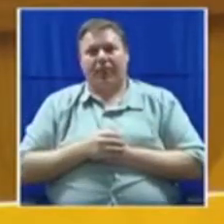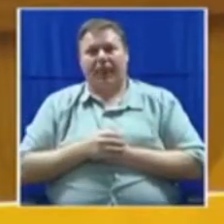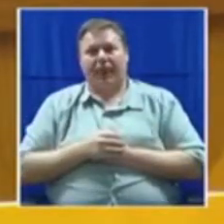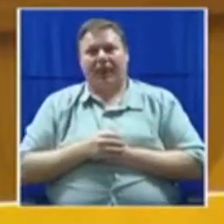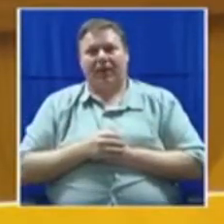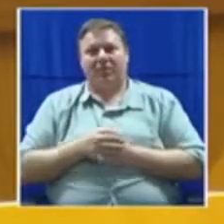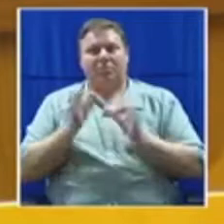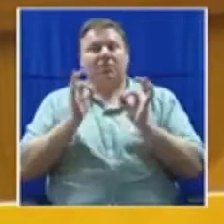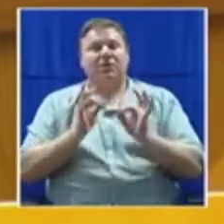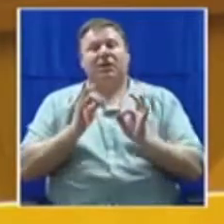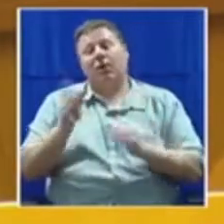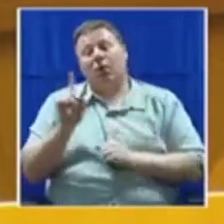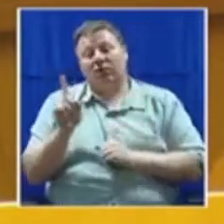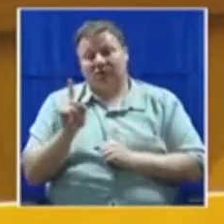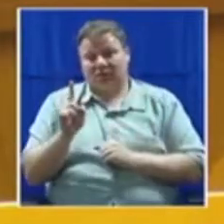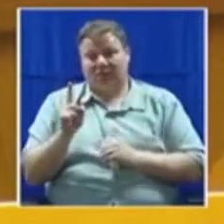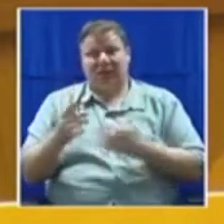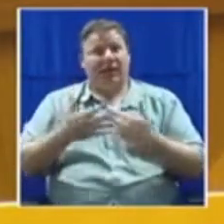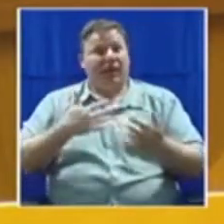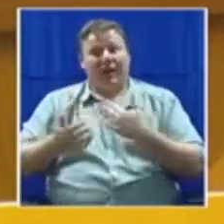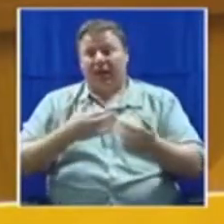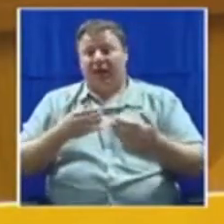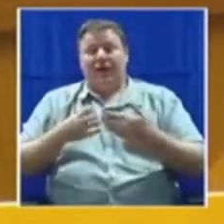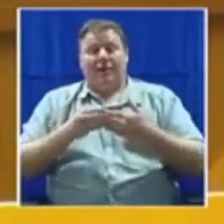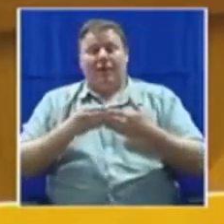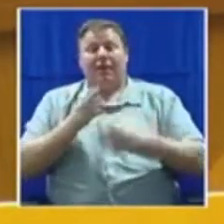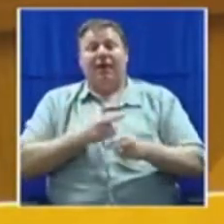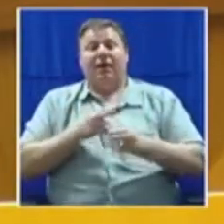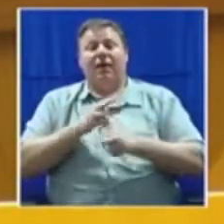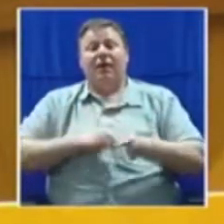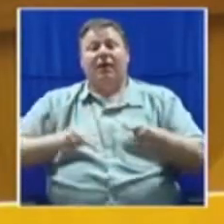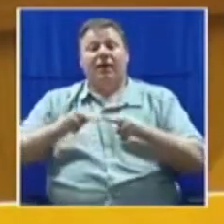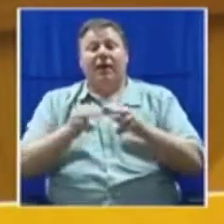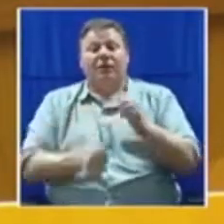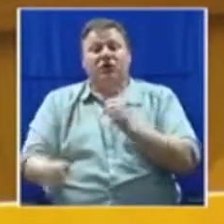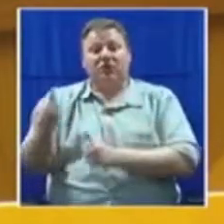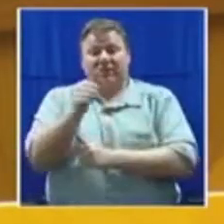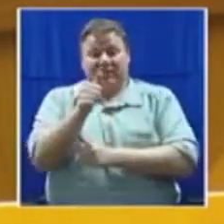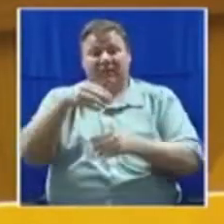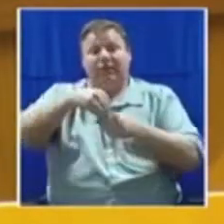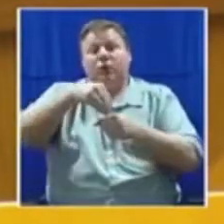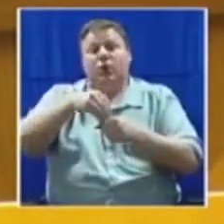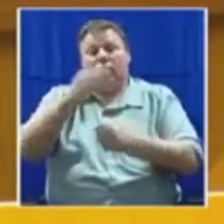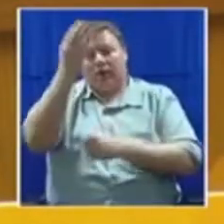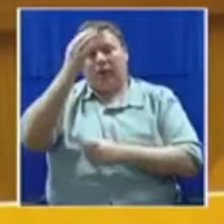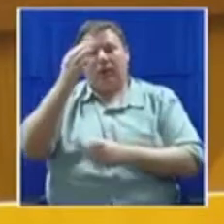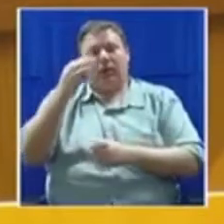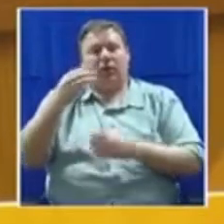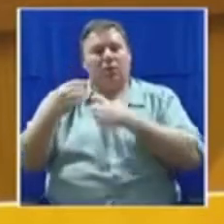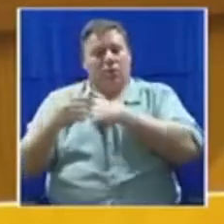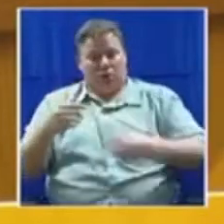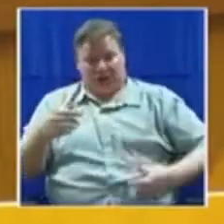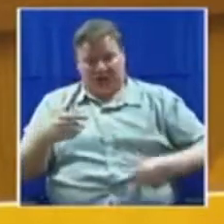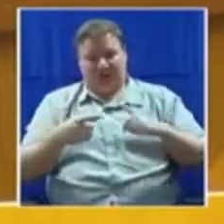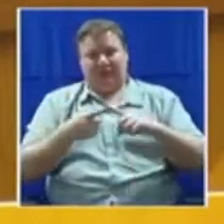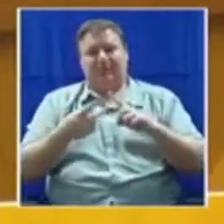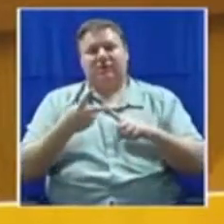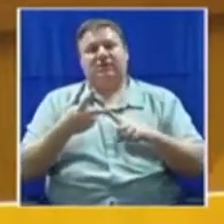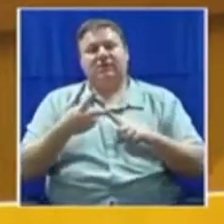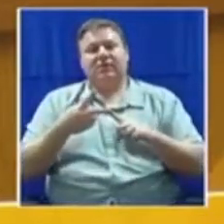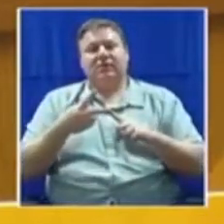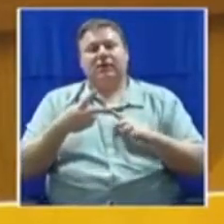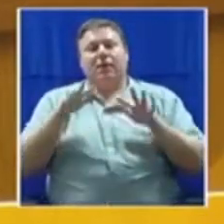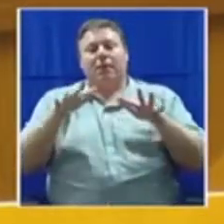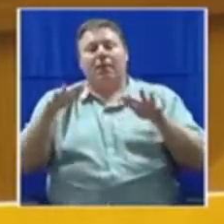particular, whether any member of the National Executive, including the President, public official, functionary, or